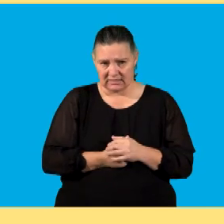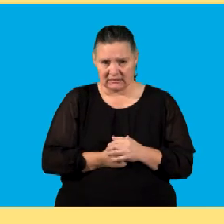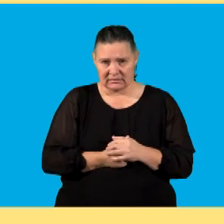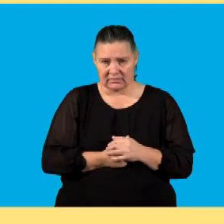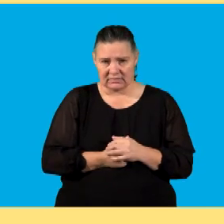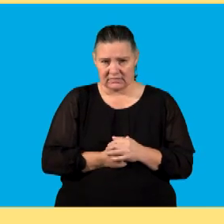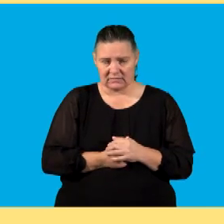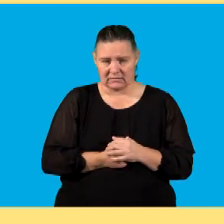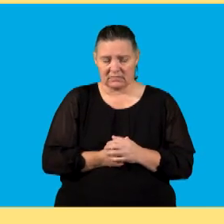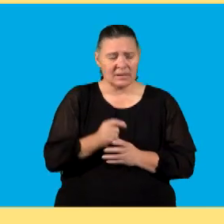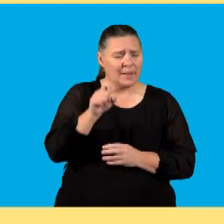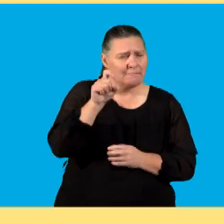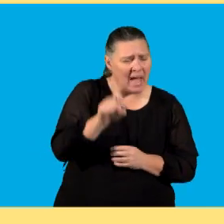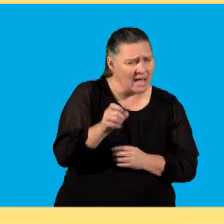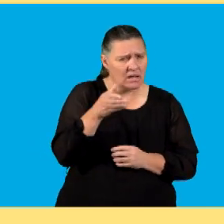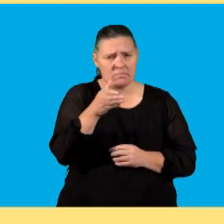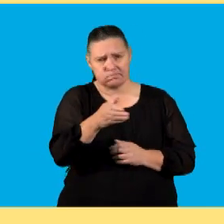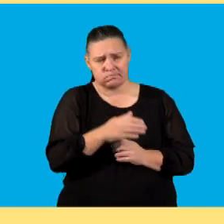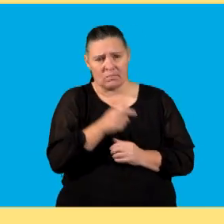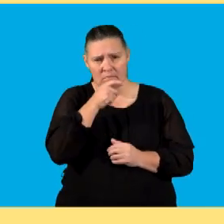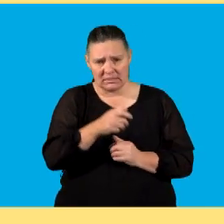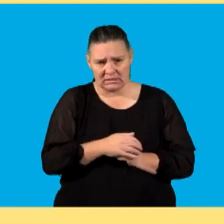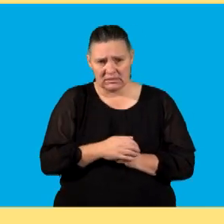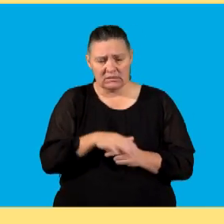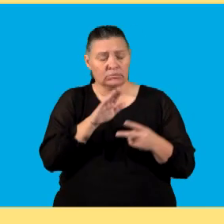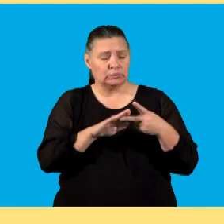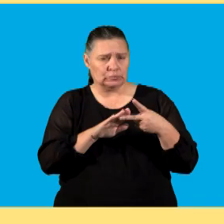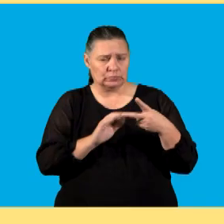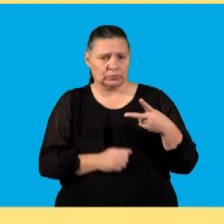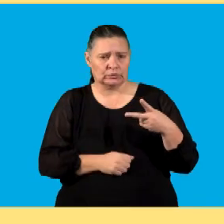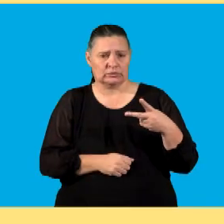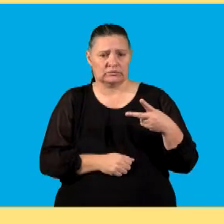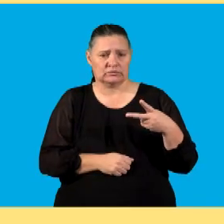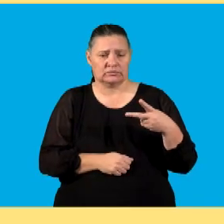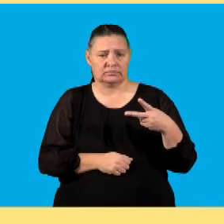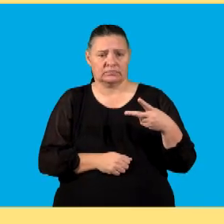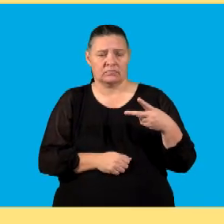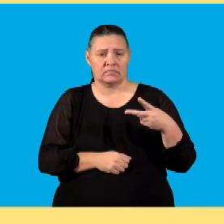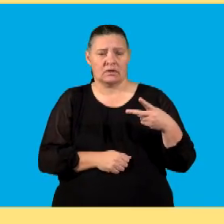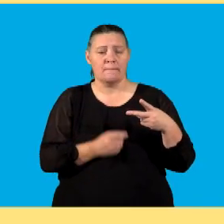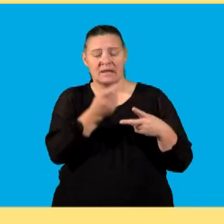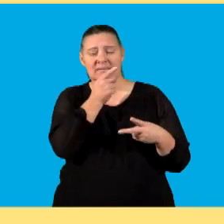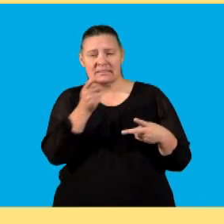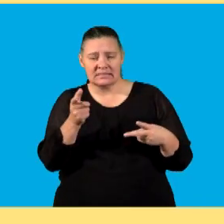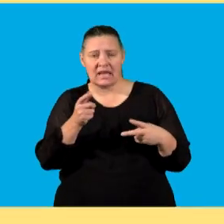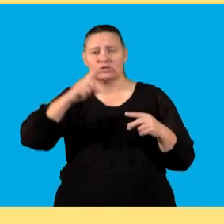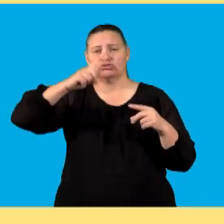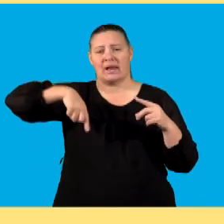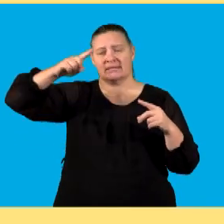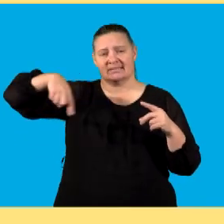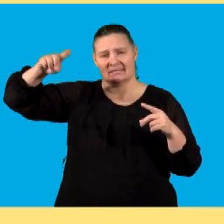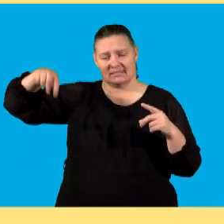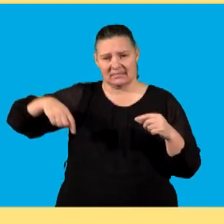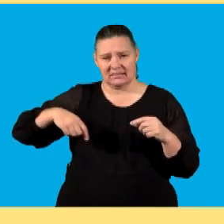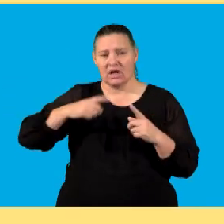indicator. It must be there in our comment. Number two, we need to mention the trend.